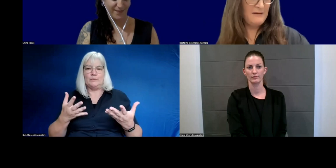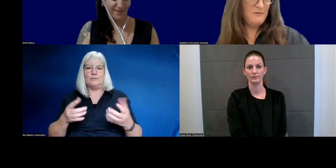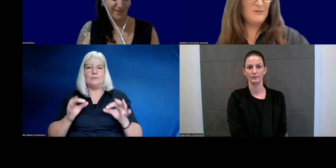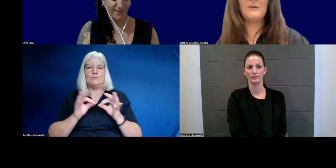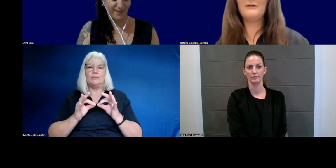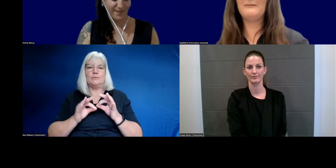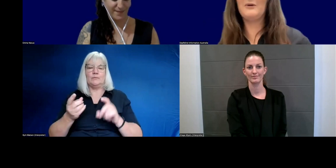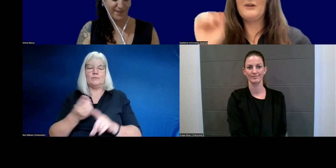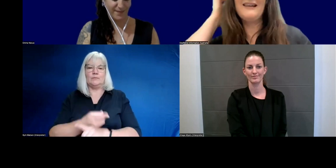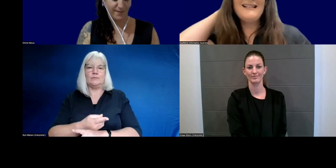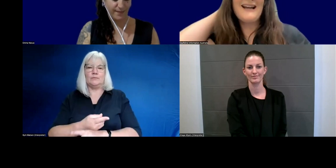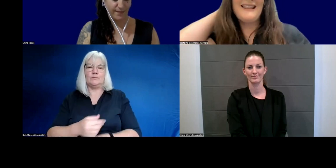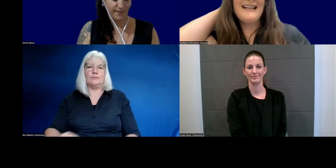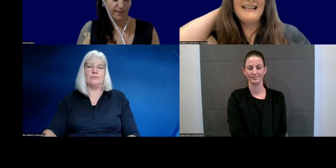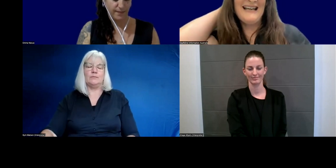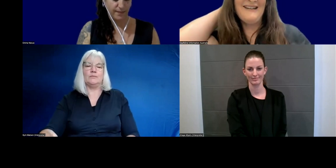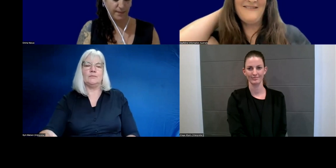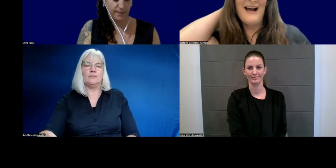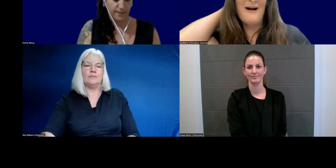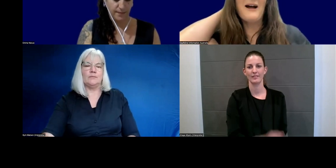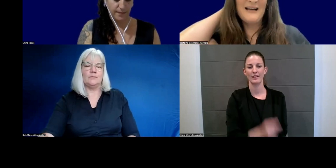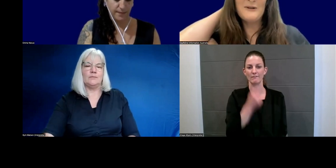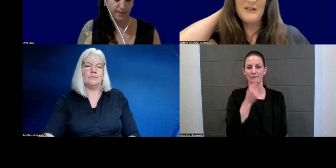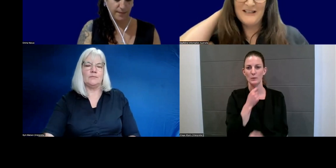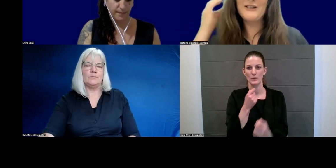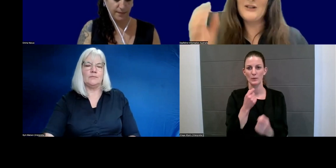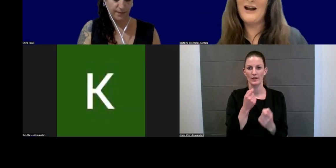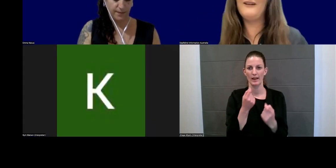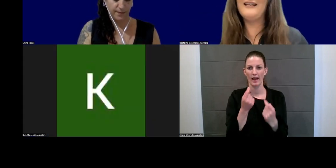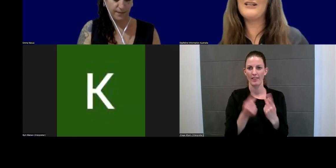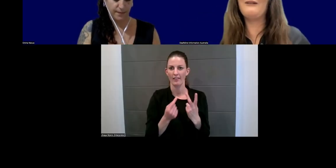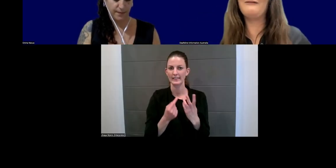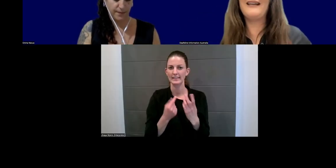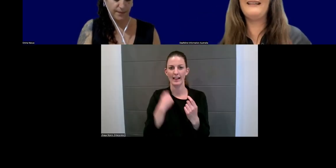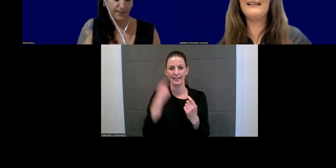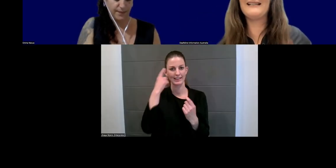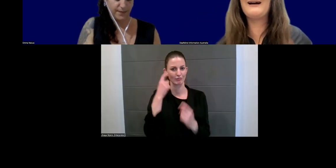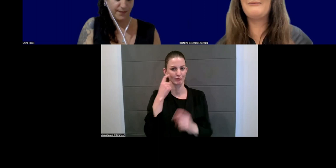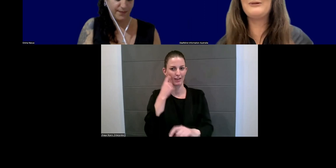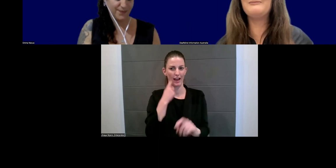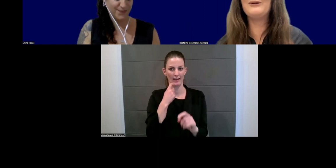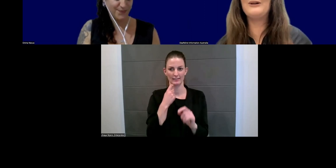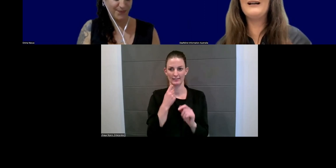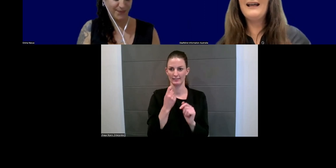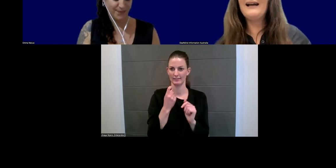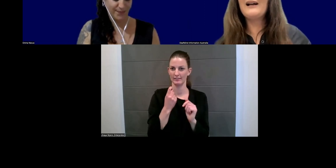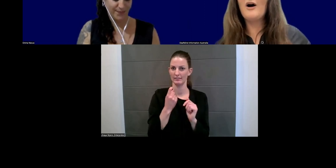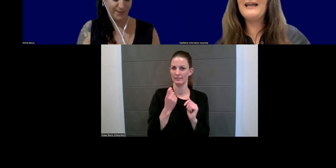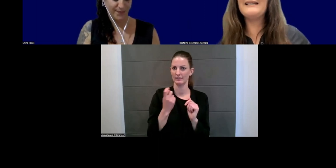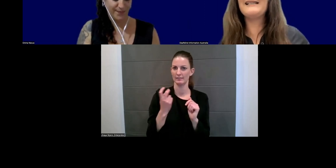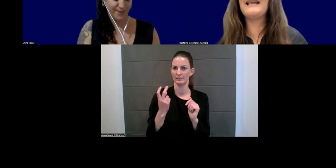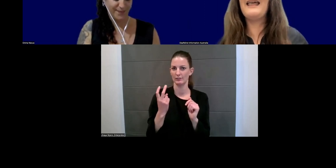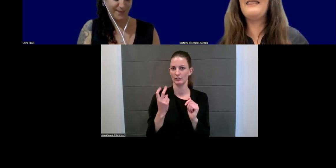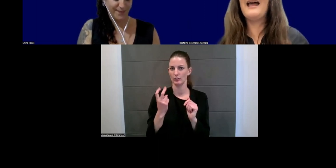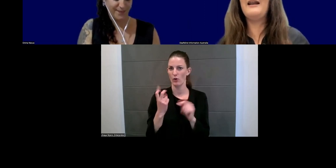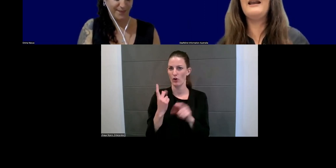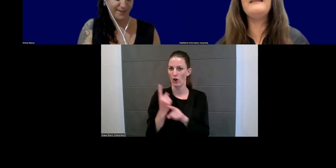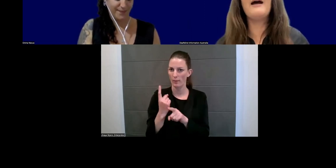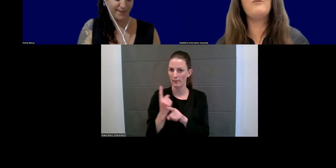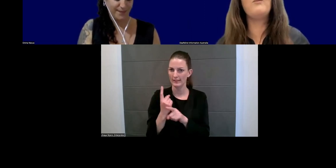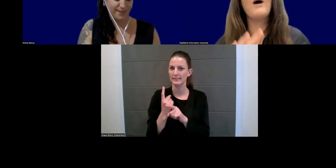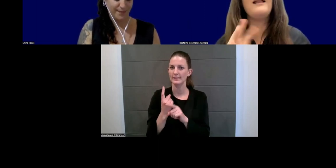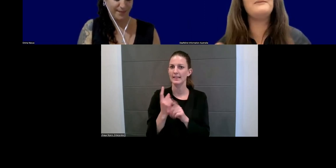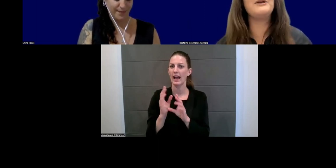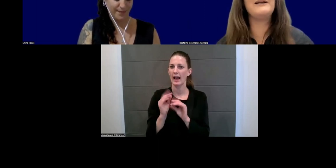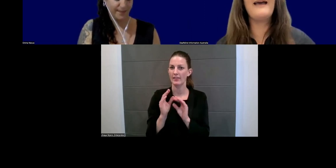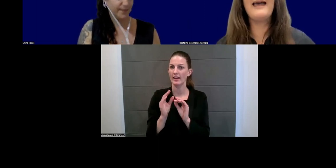Okay, couple more things. I think I think we'll just try and finish off here. There's a couple more comments, and then in